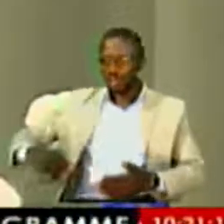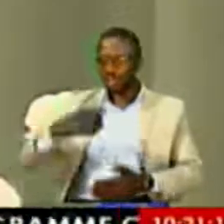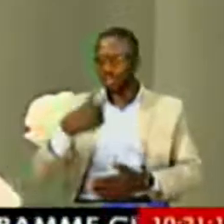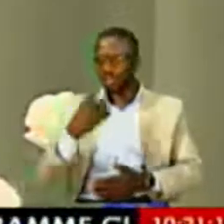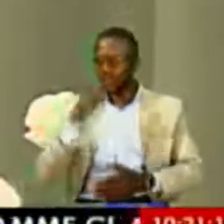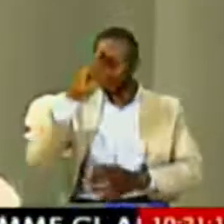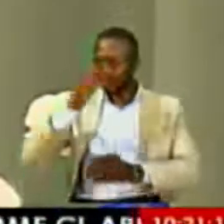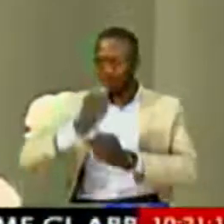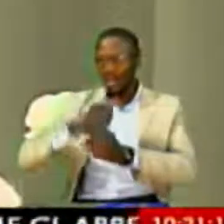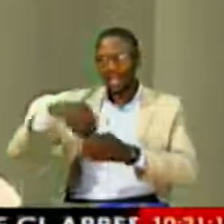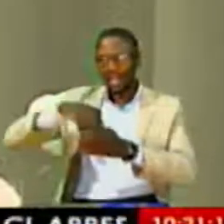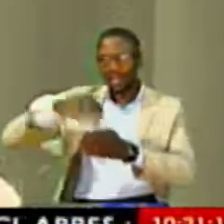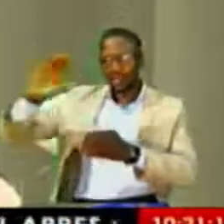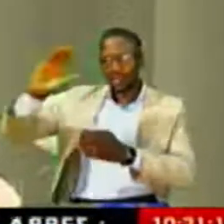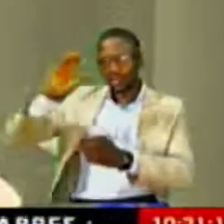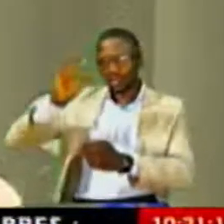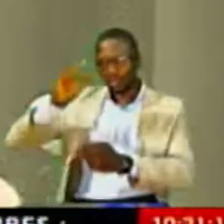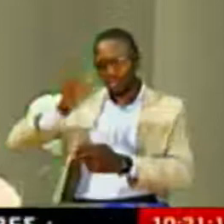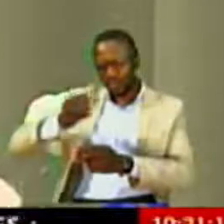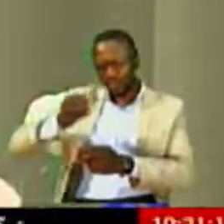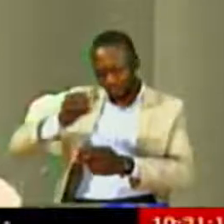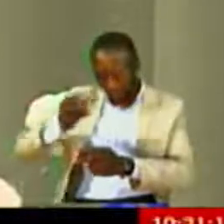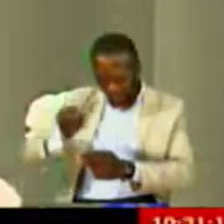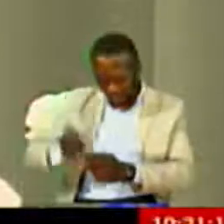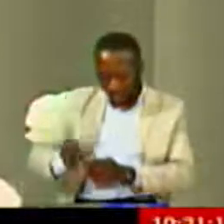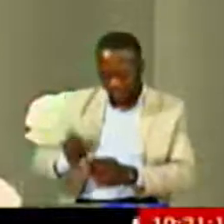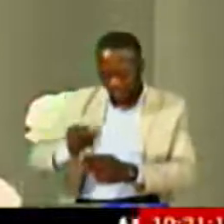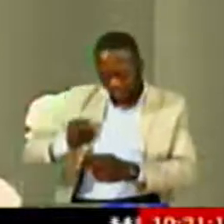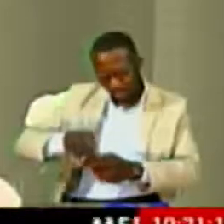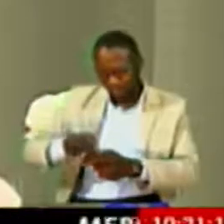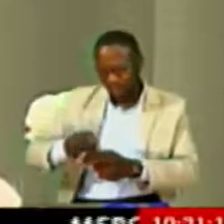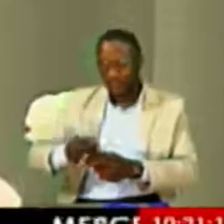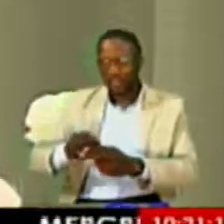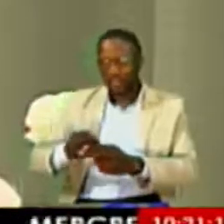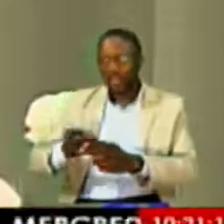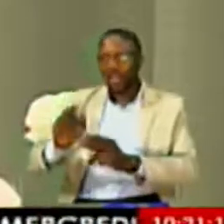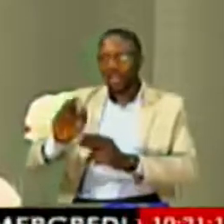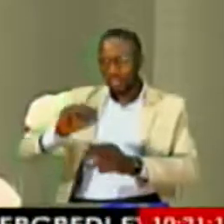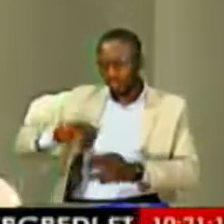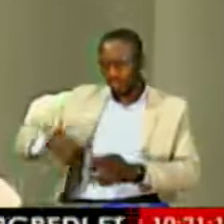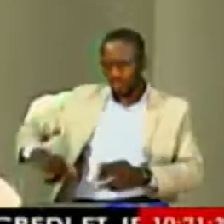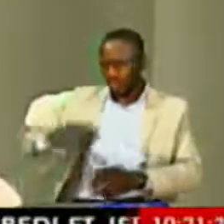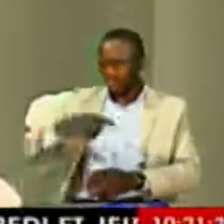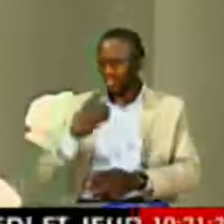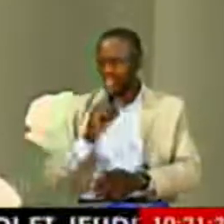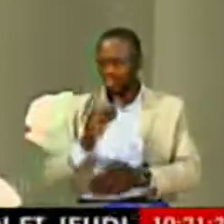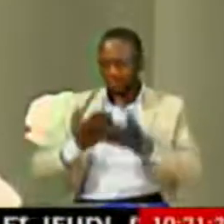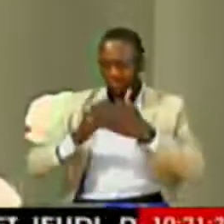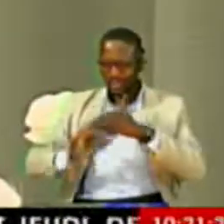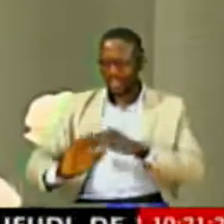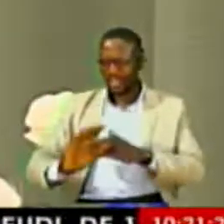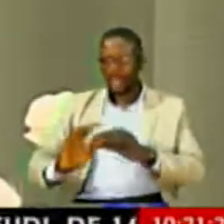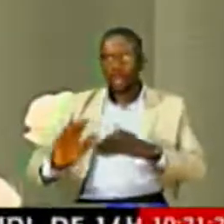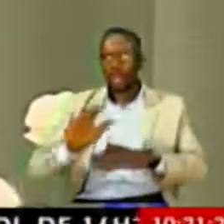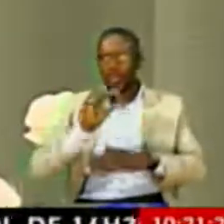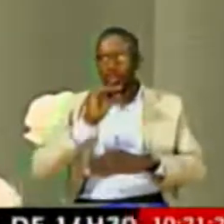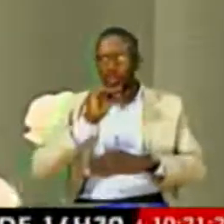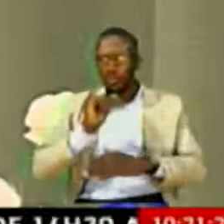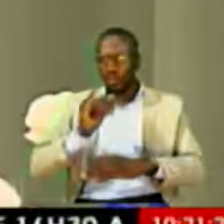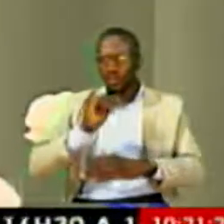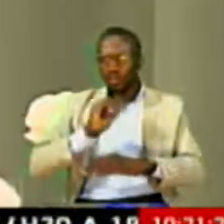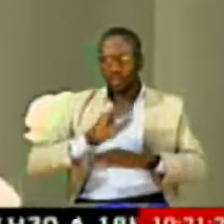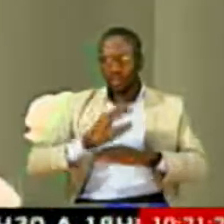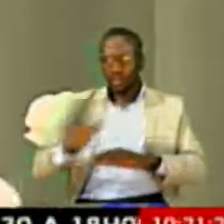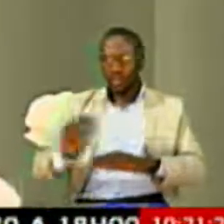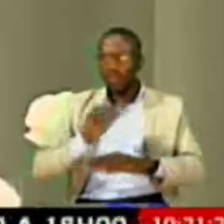who believe in his name. Amen. Amen. Ceux qui sont nés. Those who are born. Non pas du sang. Not of the blood. Ni de la volonté de